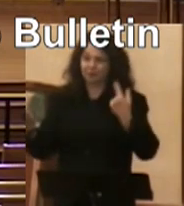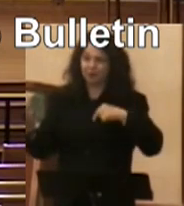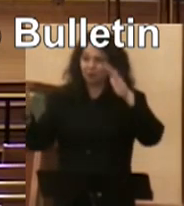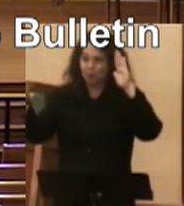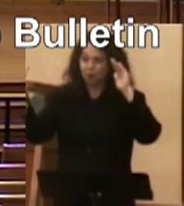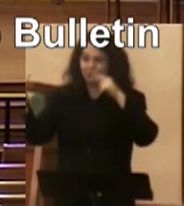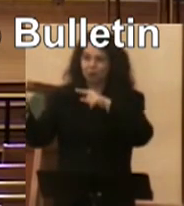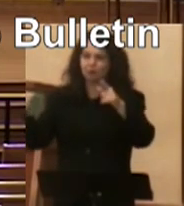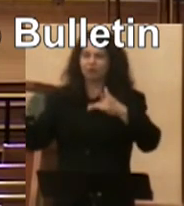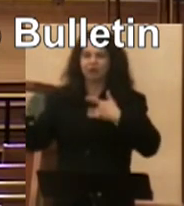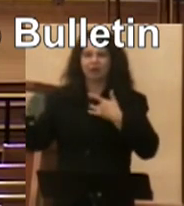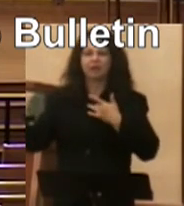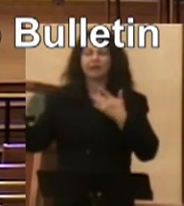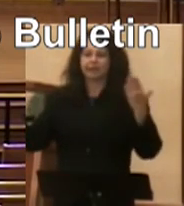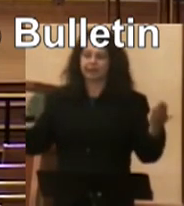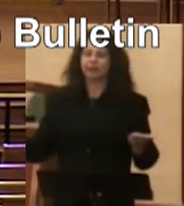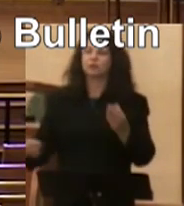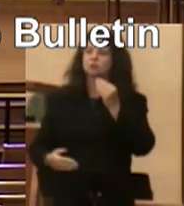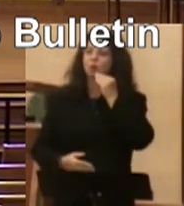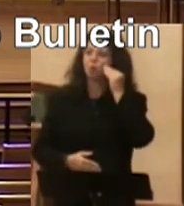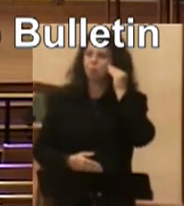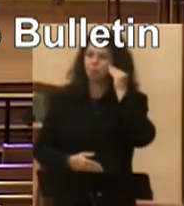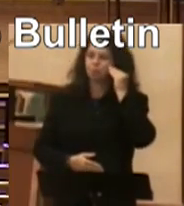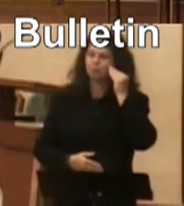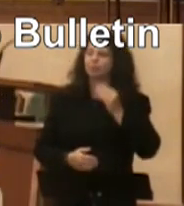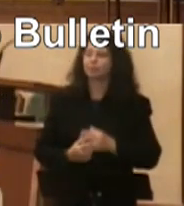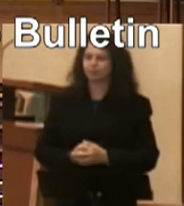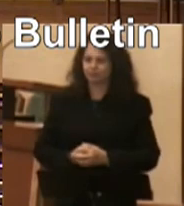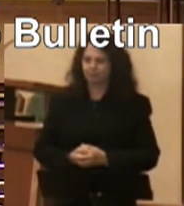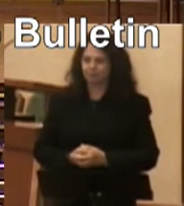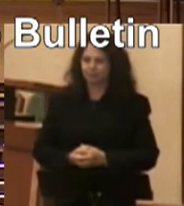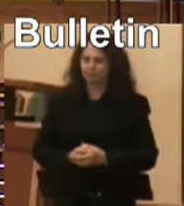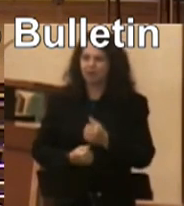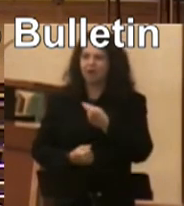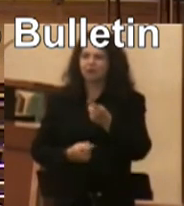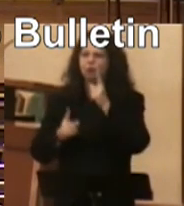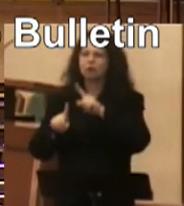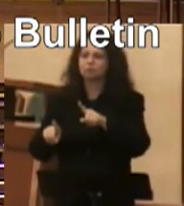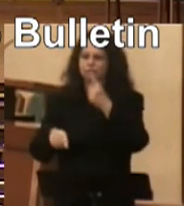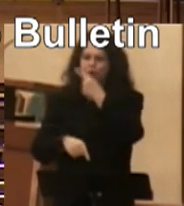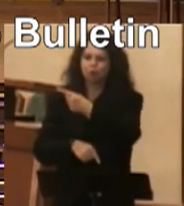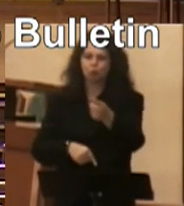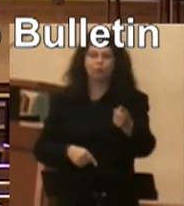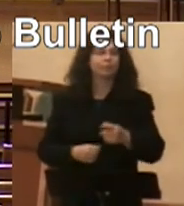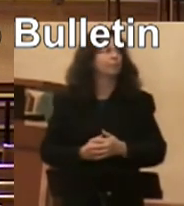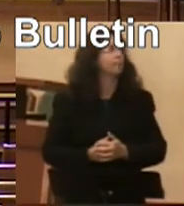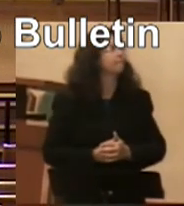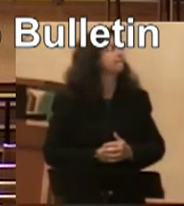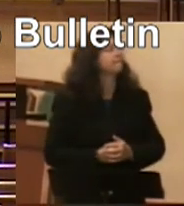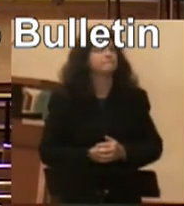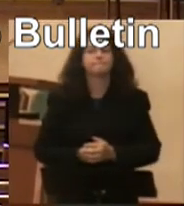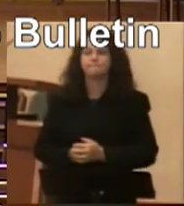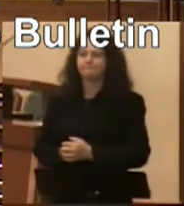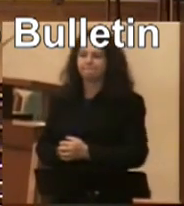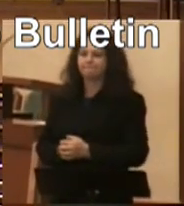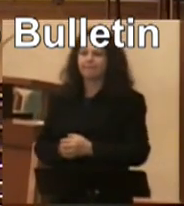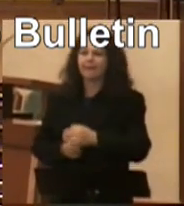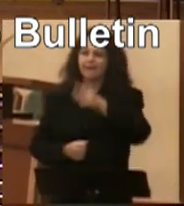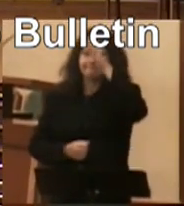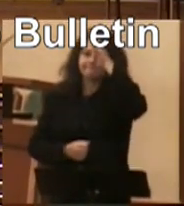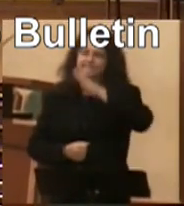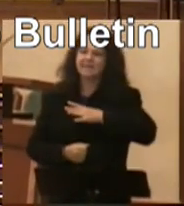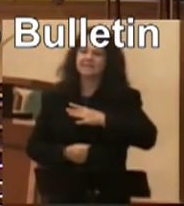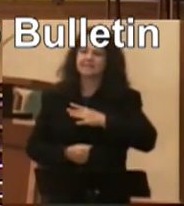that you feel at home here at Bethel. A few announcements for you. Bethel Men's Ministry will